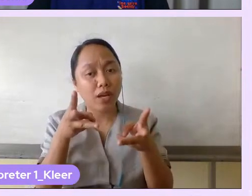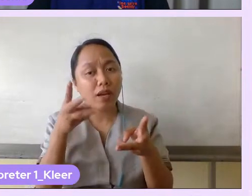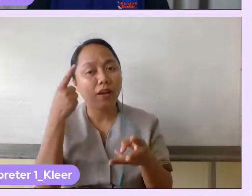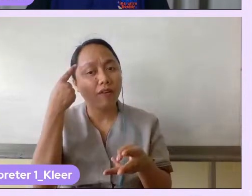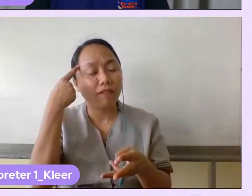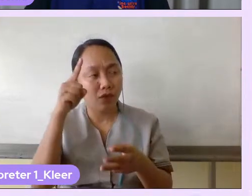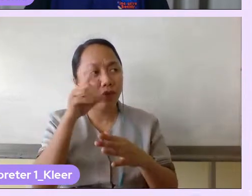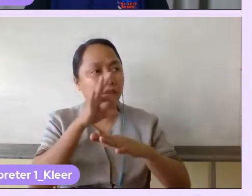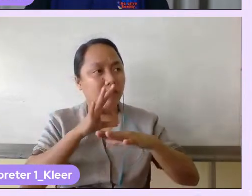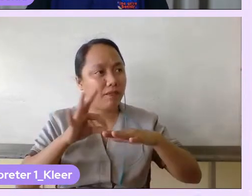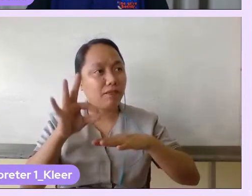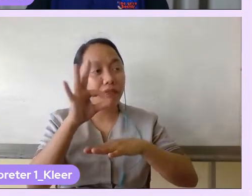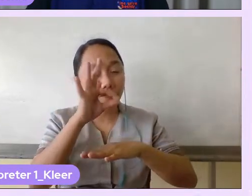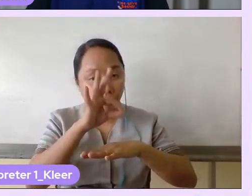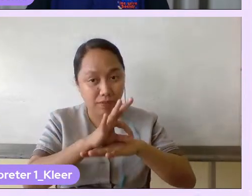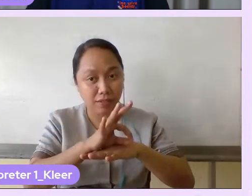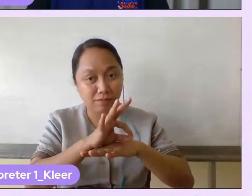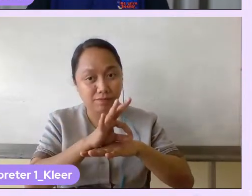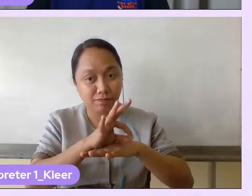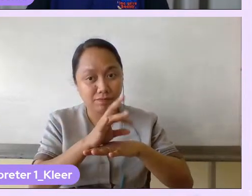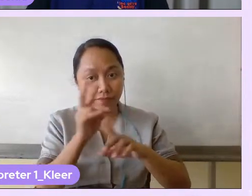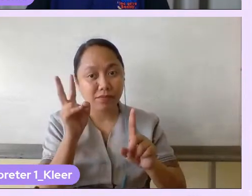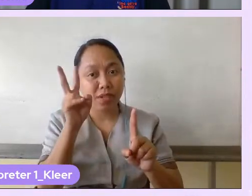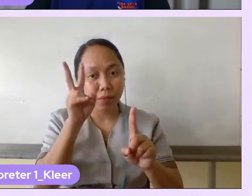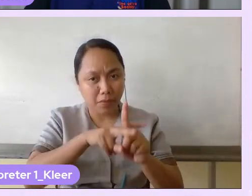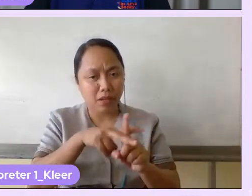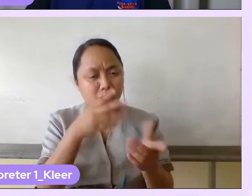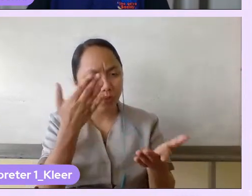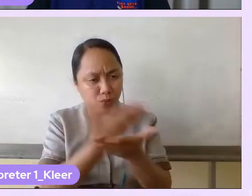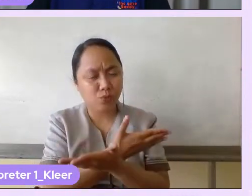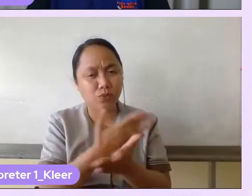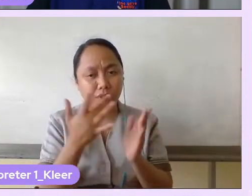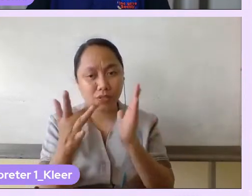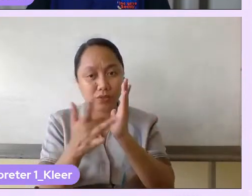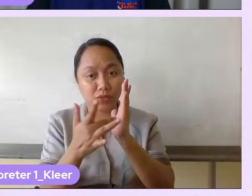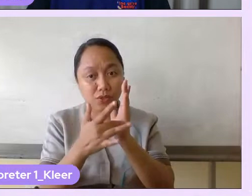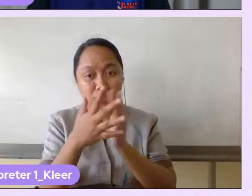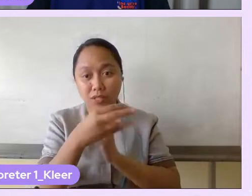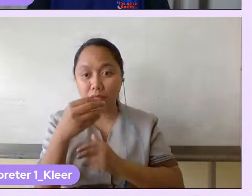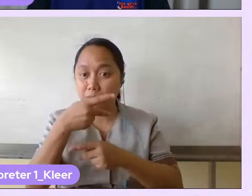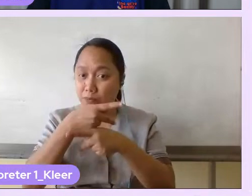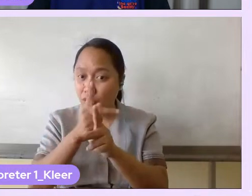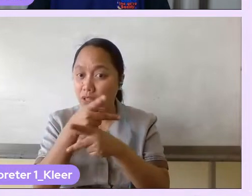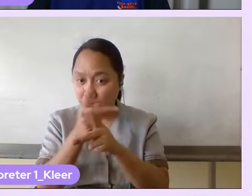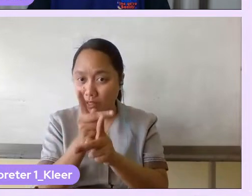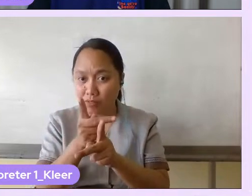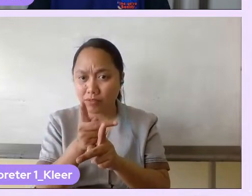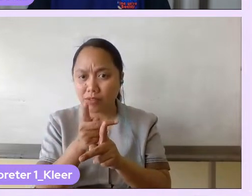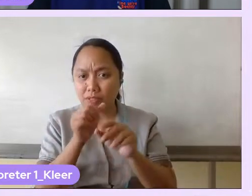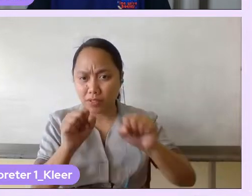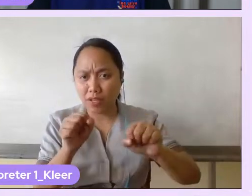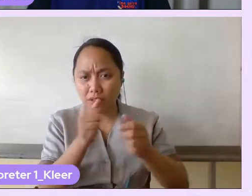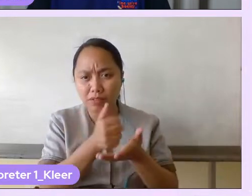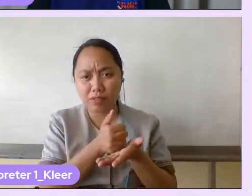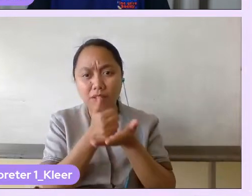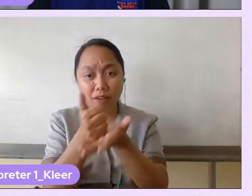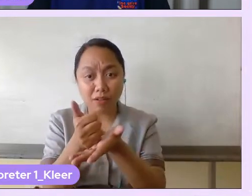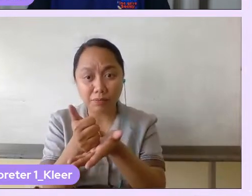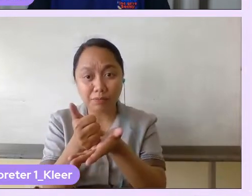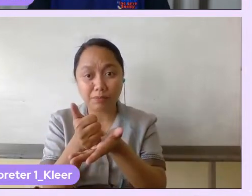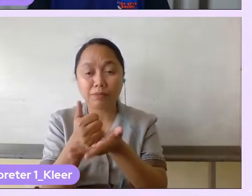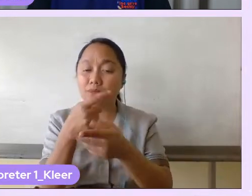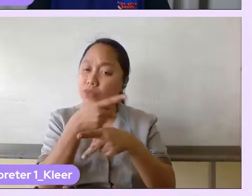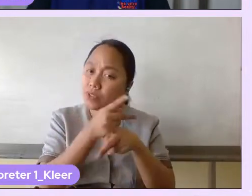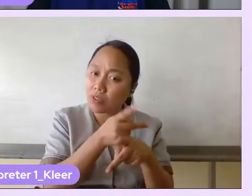kasi maraming yun nga, maraming mga bagong technologies and products, no, na makakatulong either in the